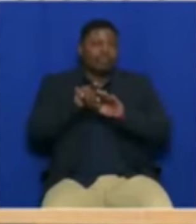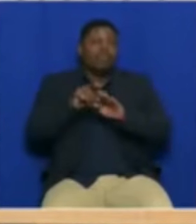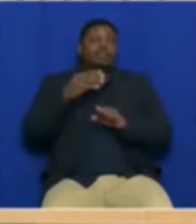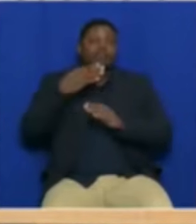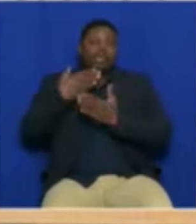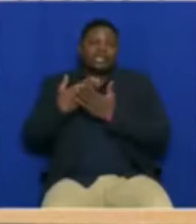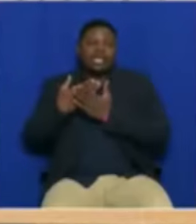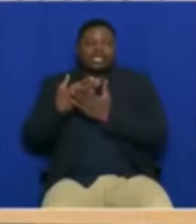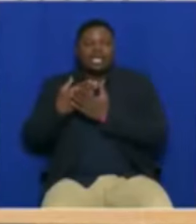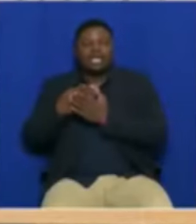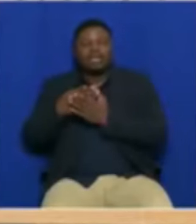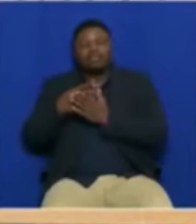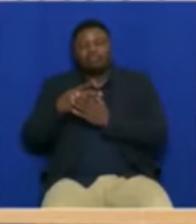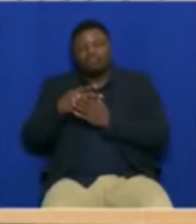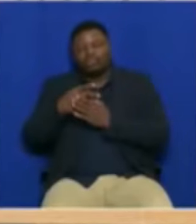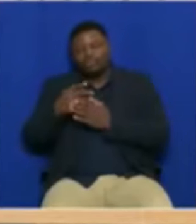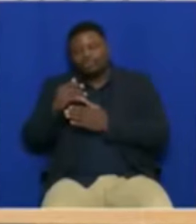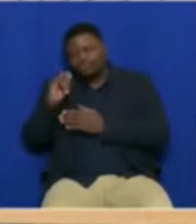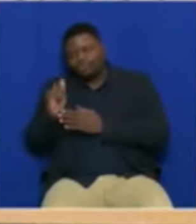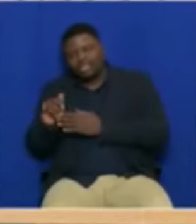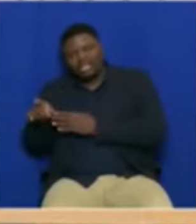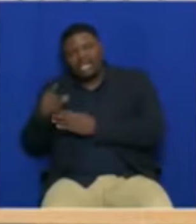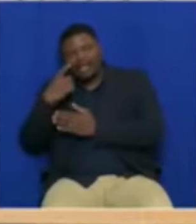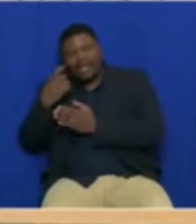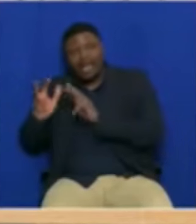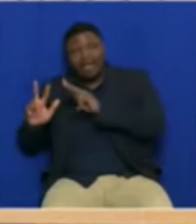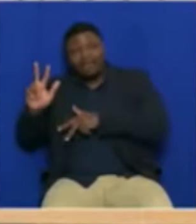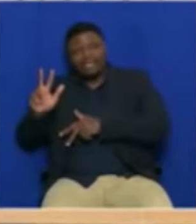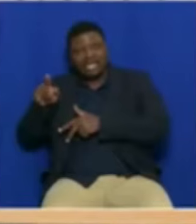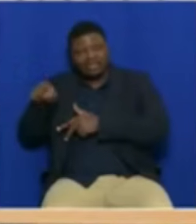shall include it. Would that work as an approach?